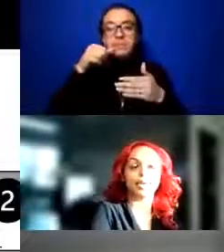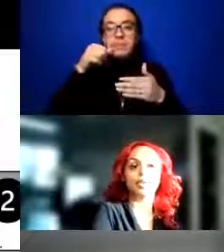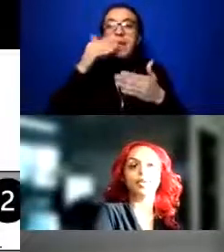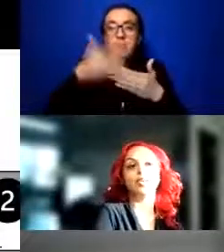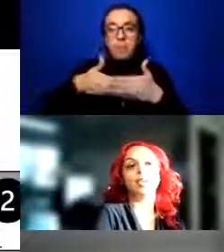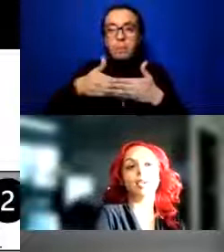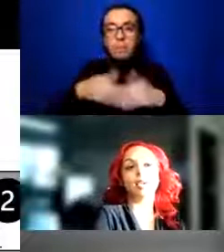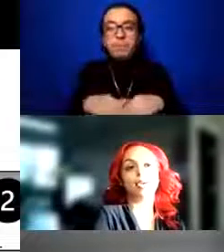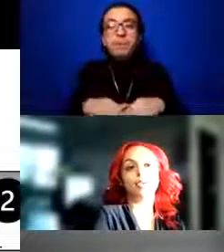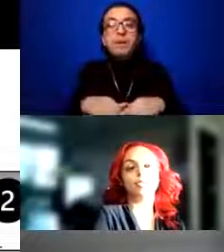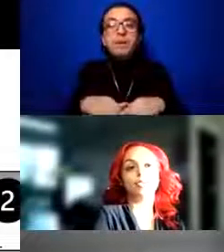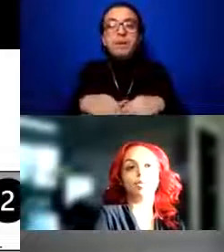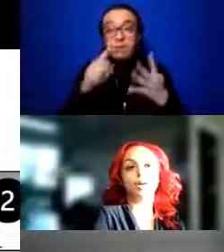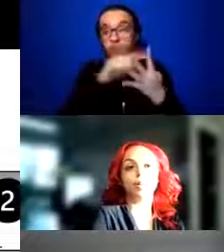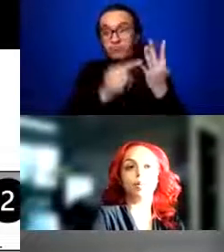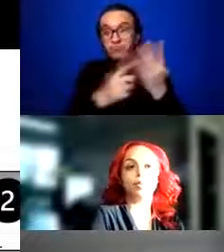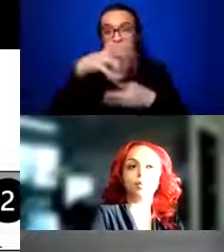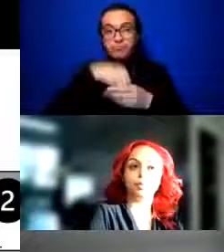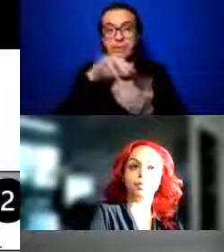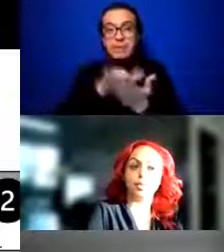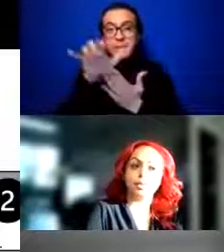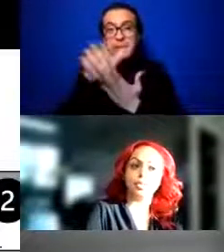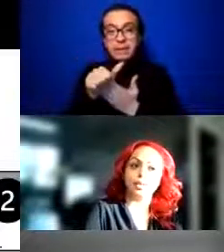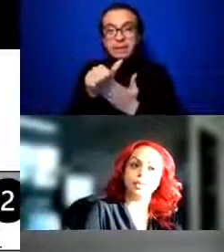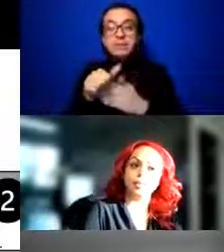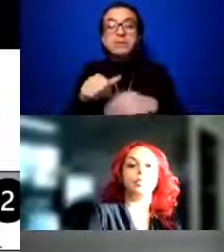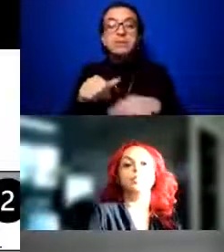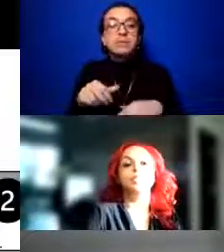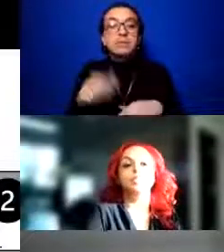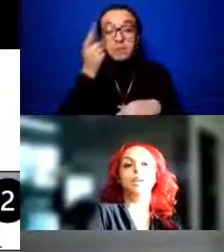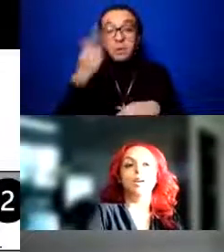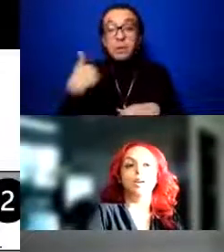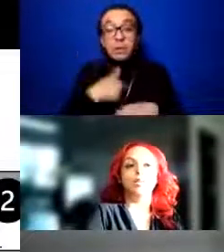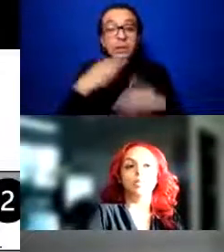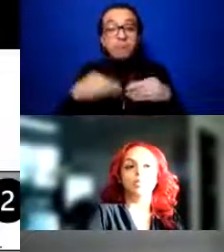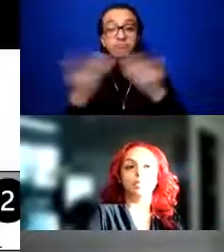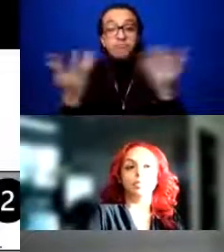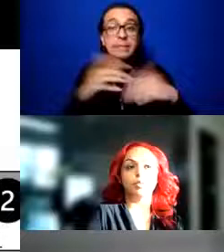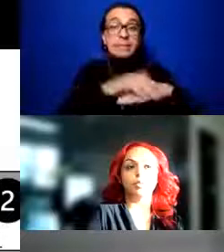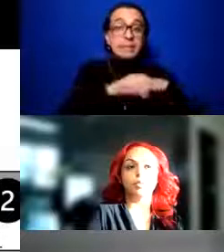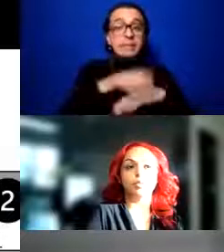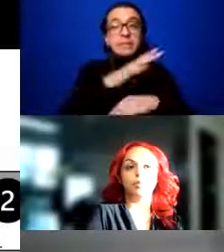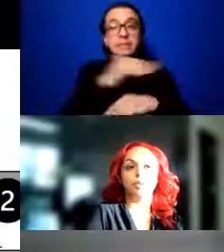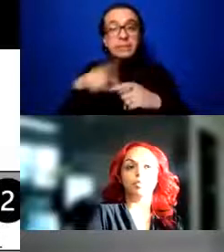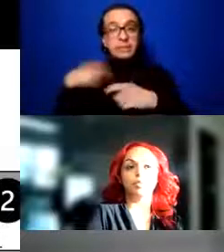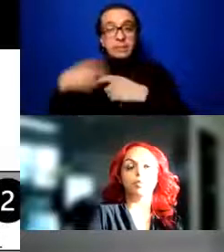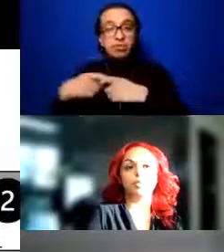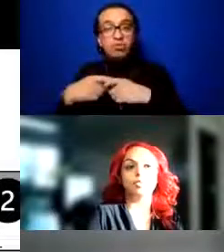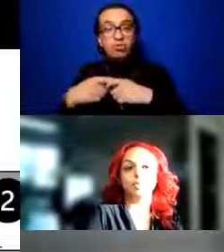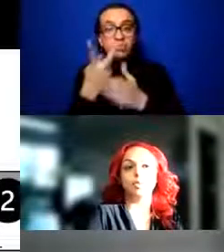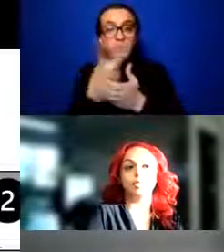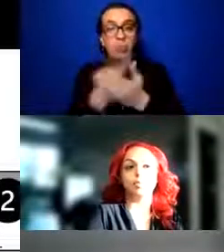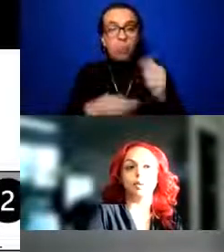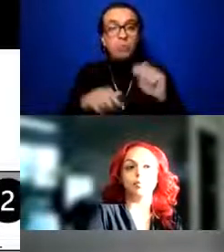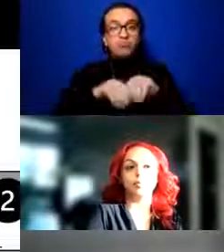in the packet. And to accommodate both English and Spanish, they were sent also in Spanish. So